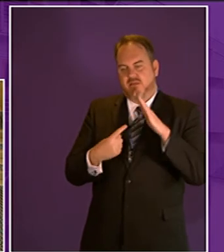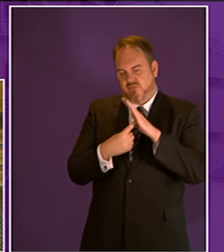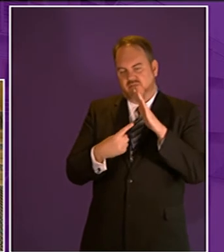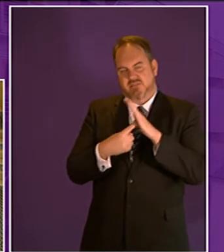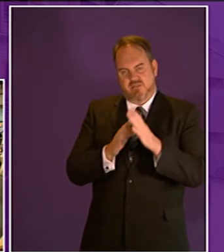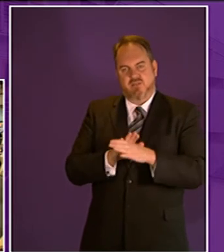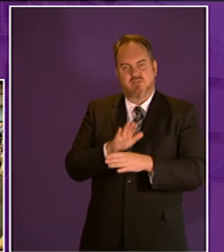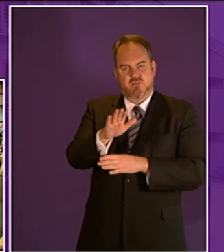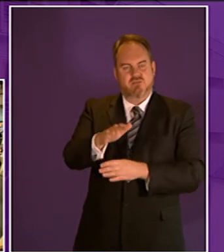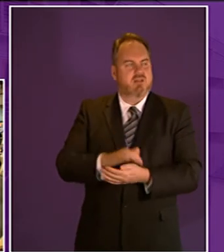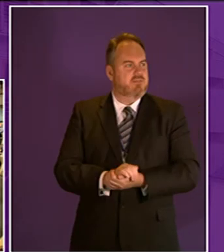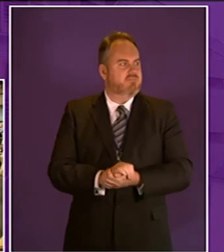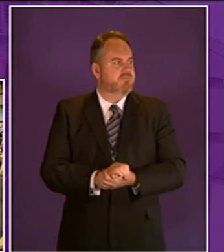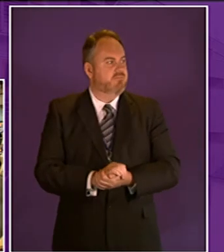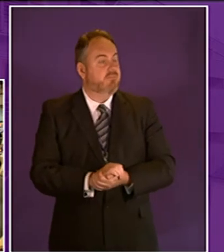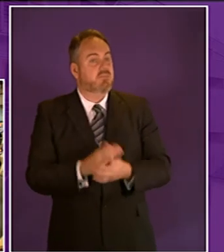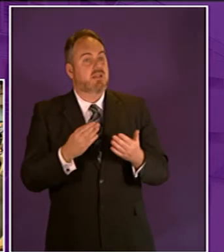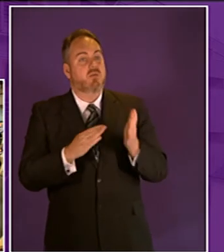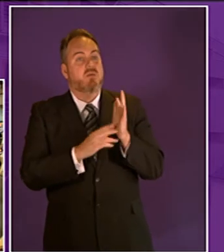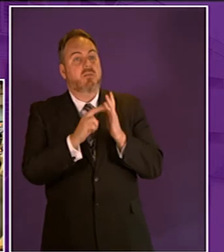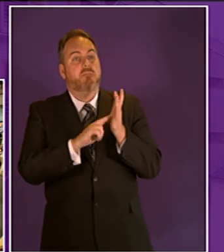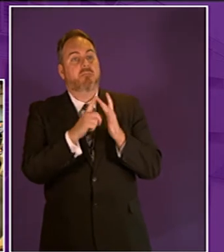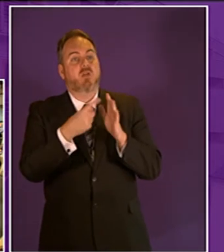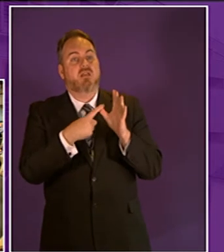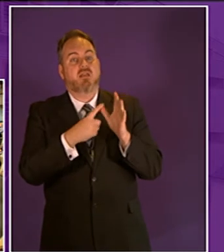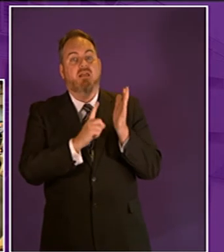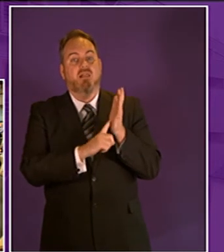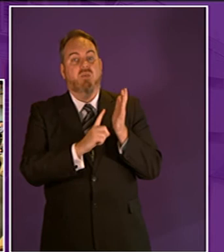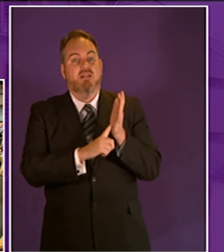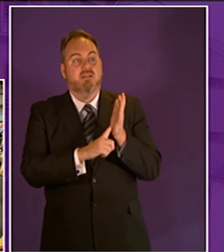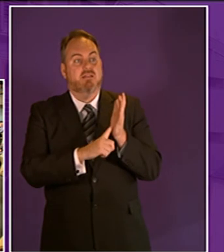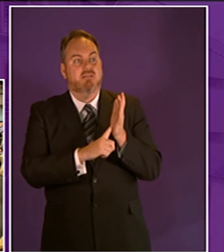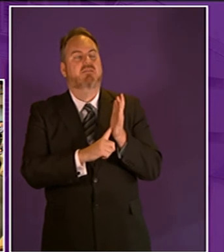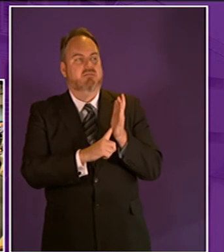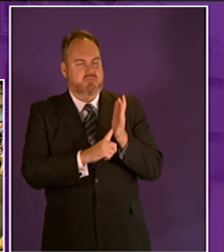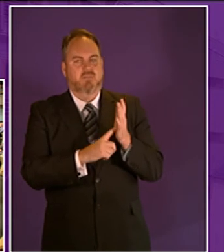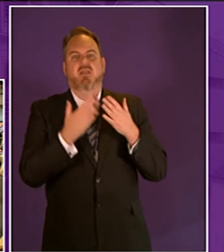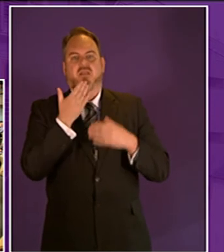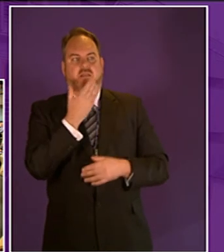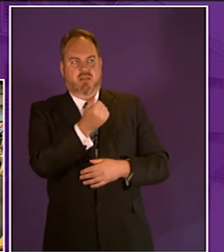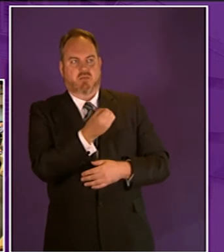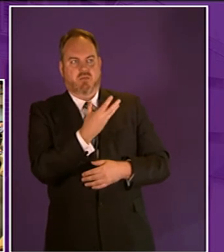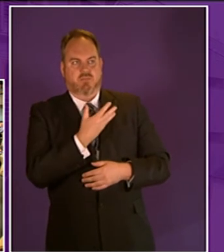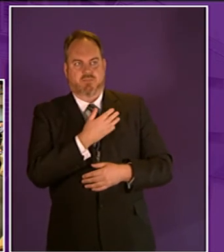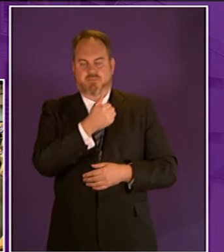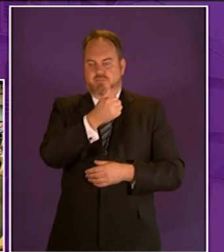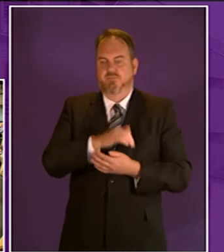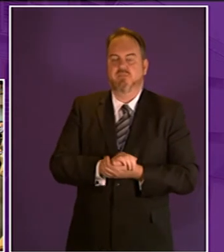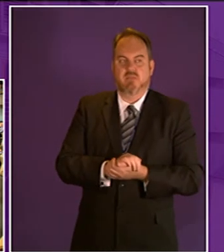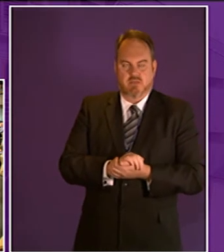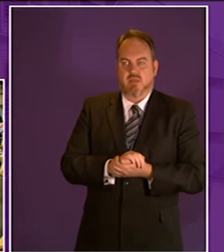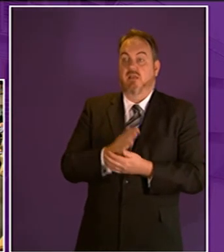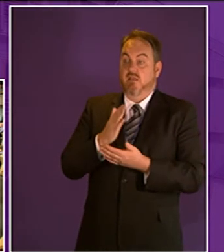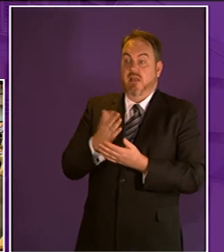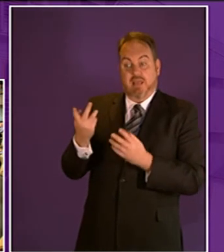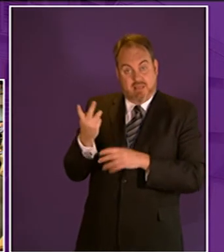forward. Monica Lennon, to be followed by Ivan McKee. Monica Lennon. Thank you, Presiding Officer. I'd also like to put on the record my